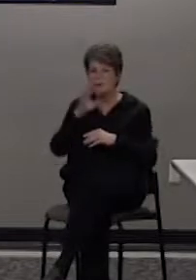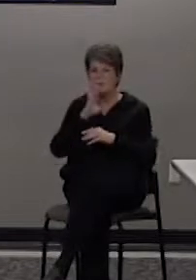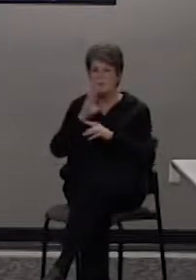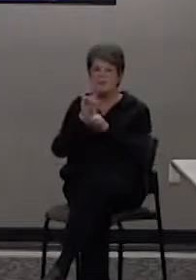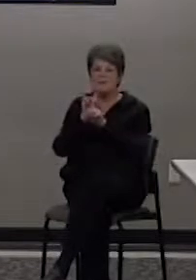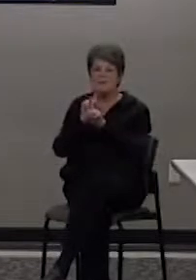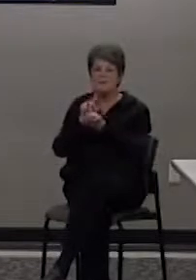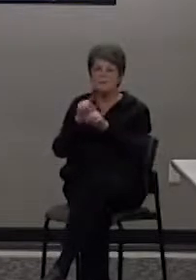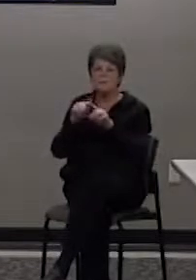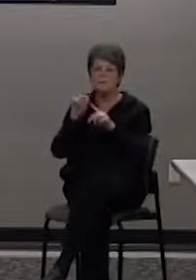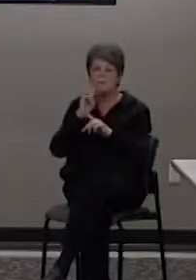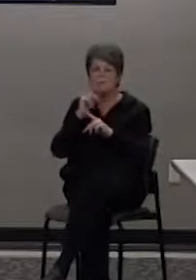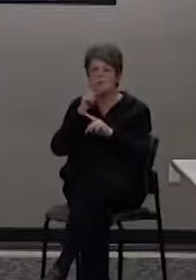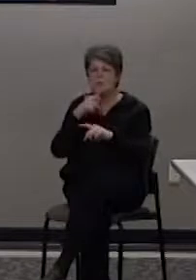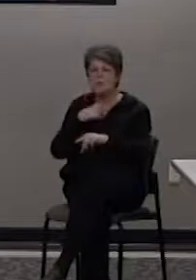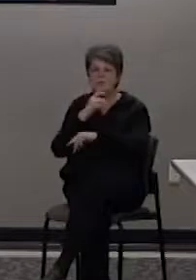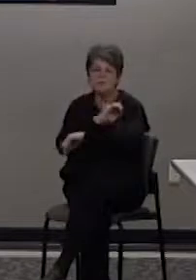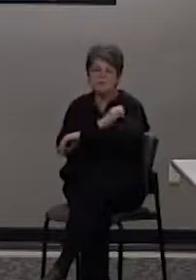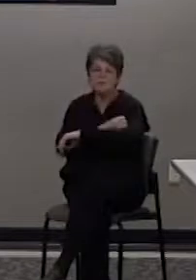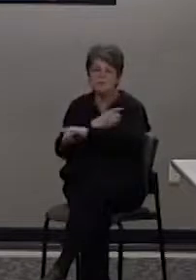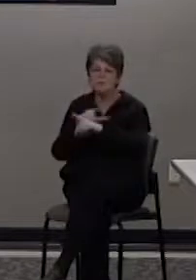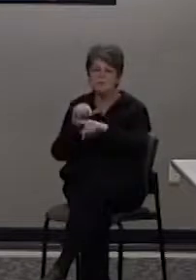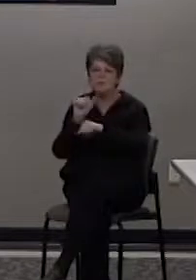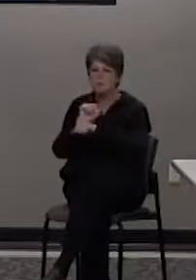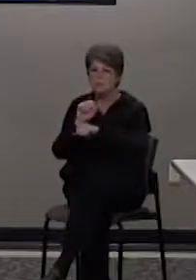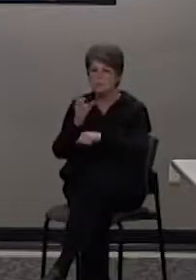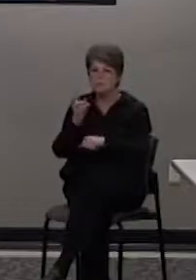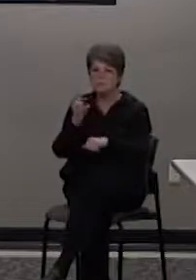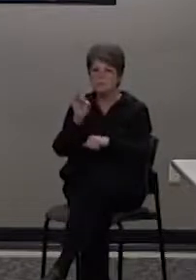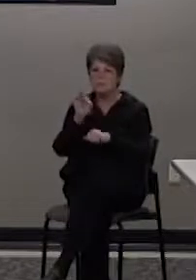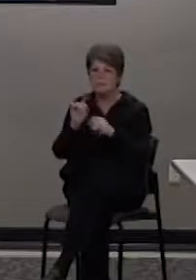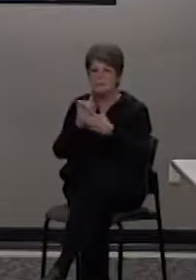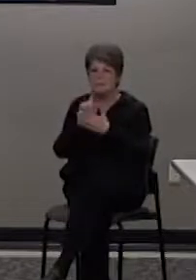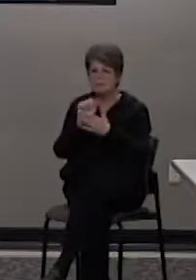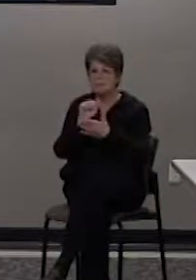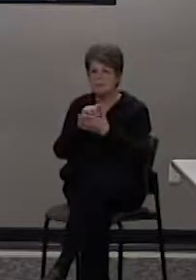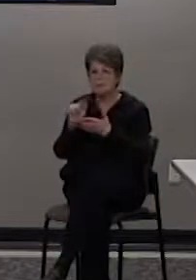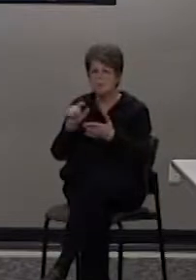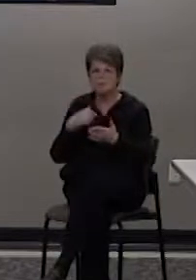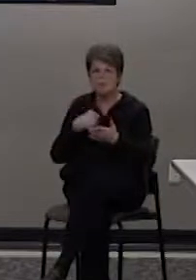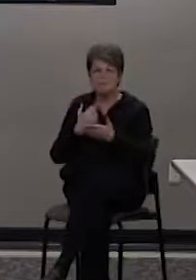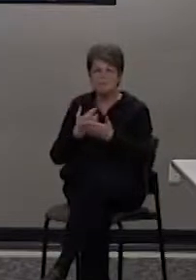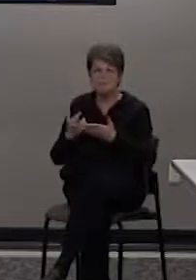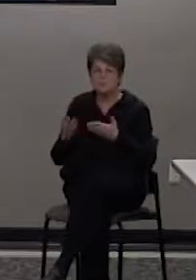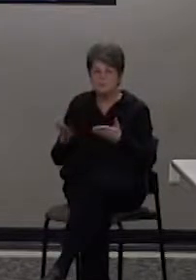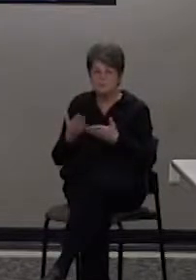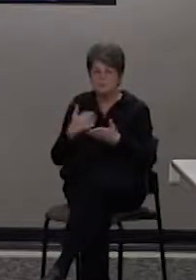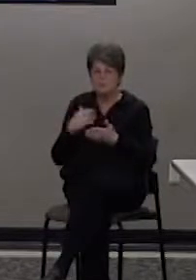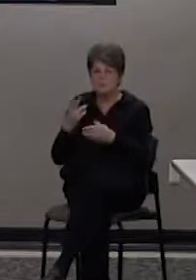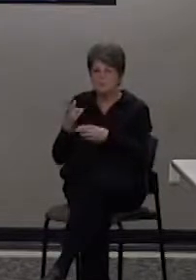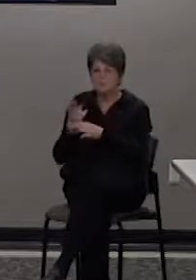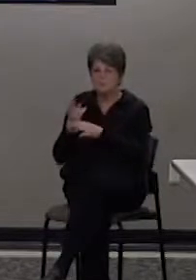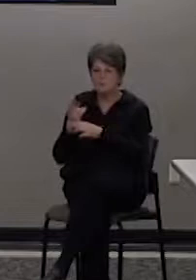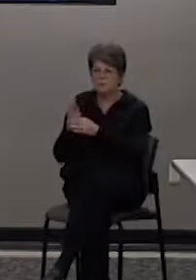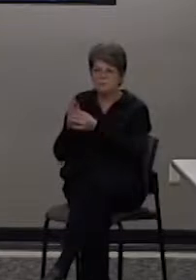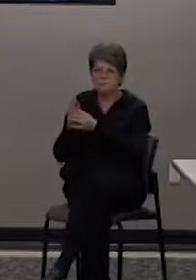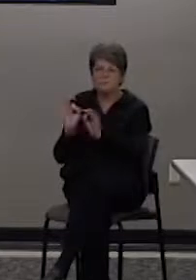to people who do have the energy to work 60, 80 hours a week. And so we have a resource here that we can tap into that's